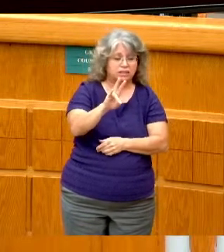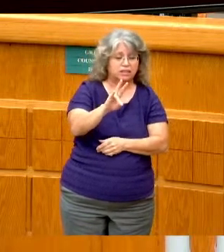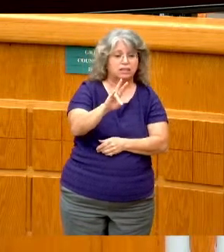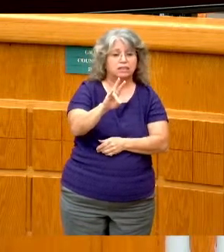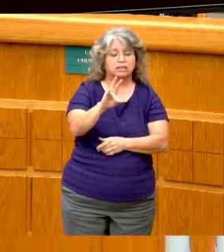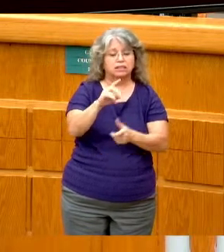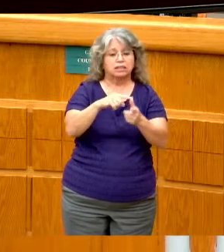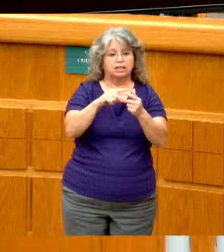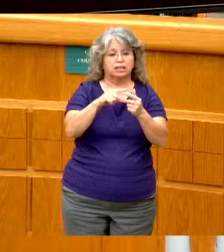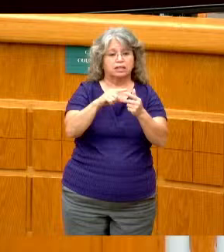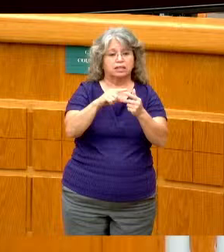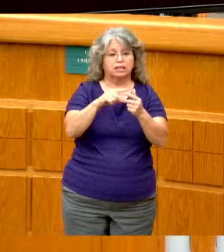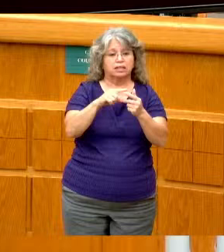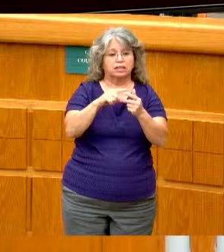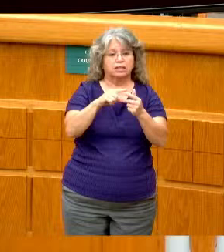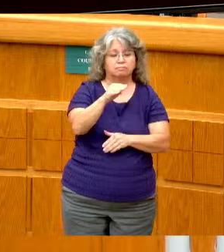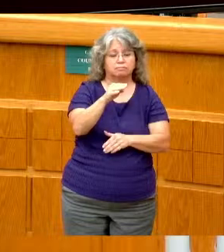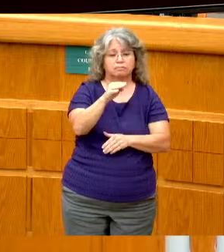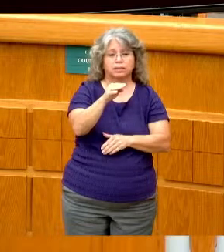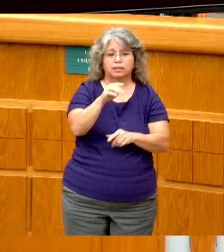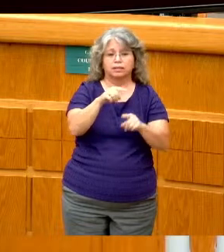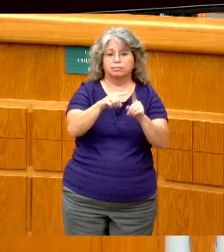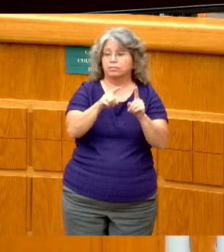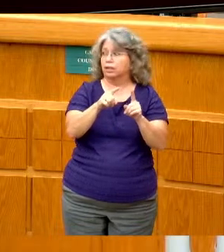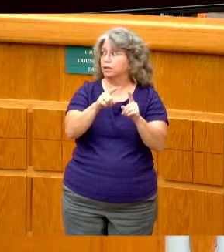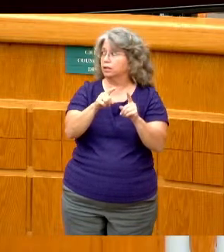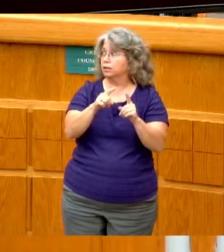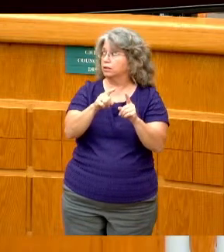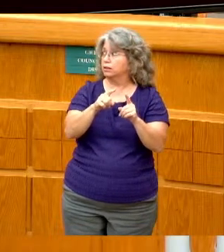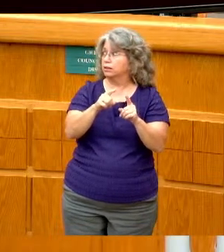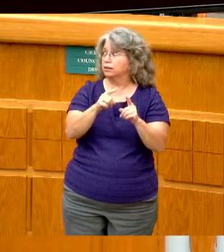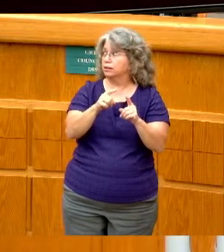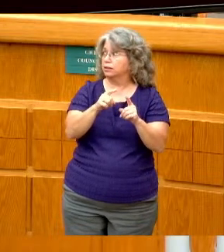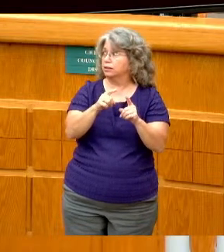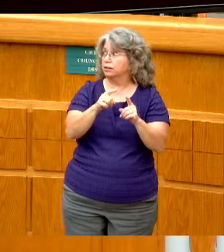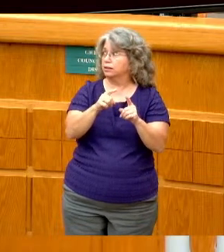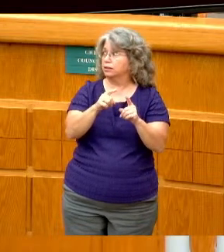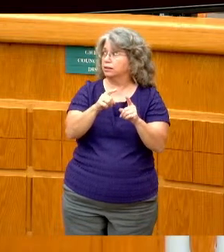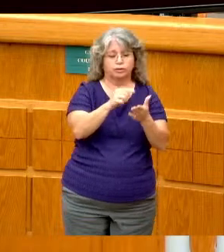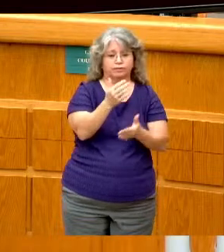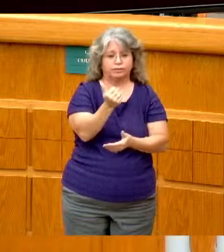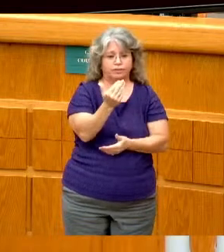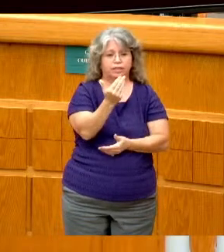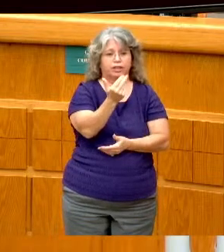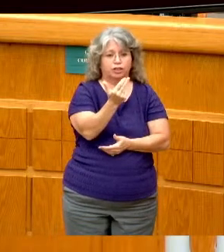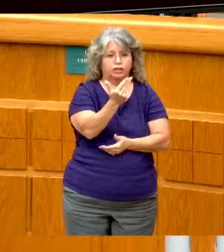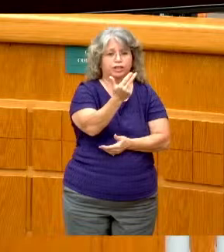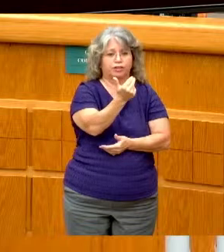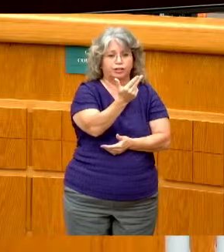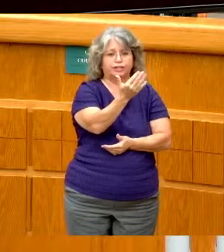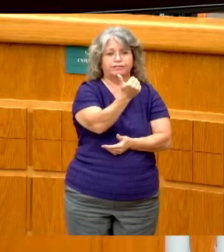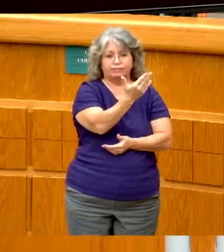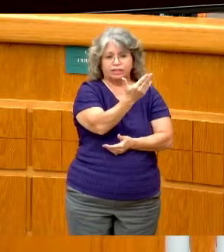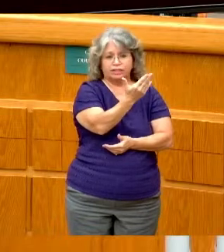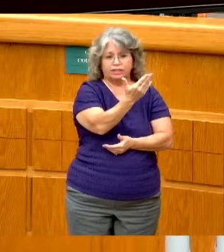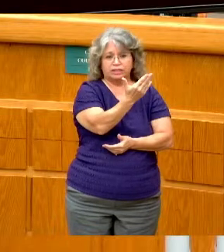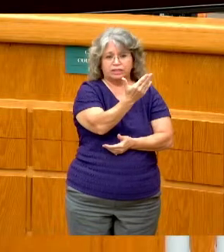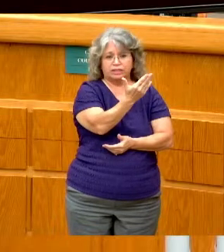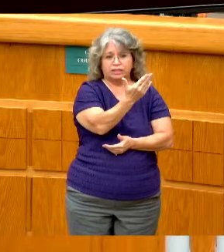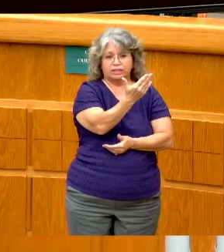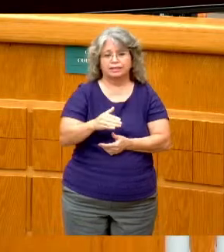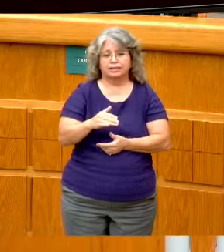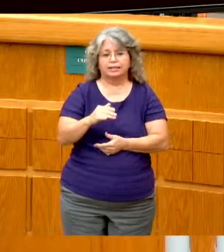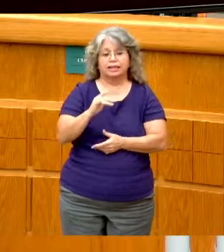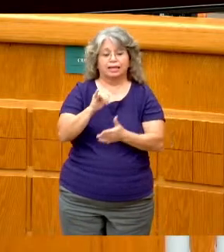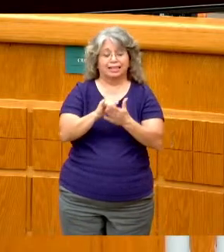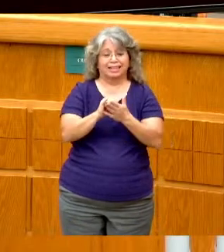Then it kind of dips a little, but if you look, it's going 15, 13, 13, 15. These are people that need more care